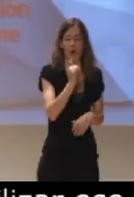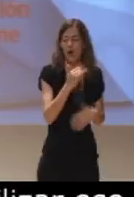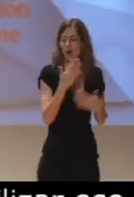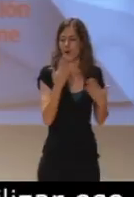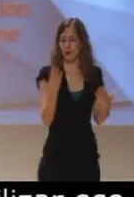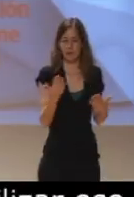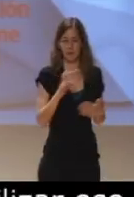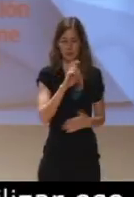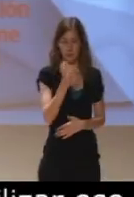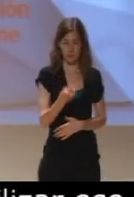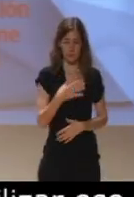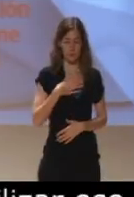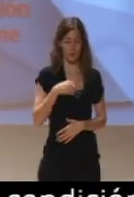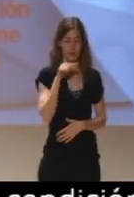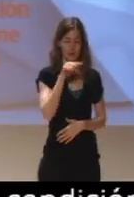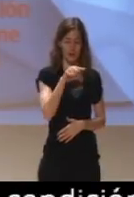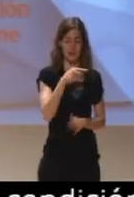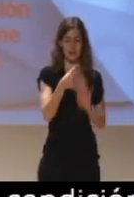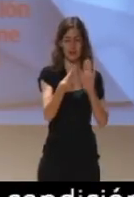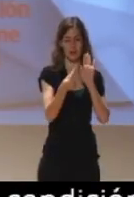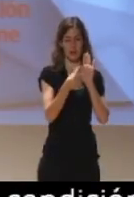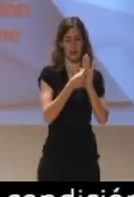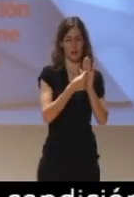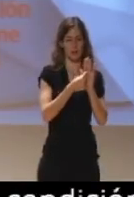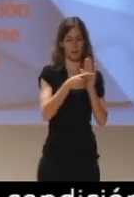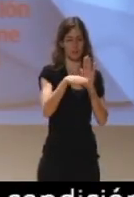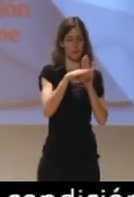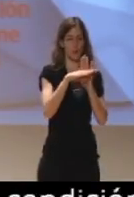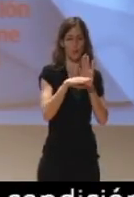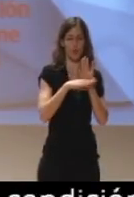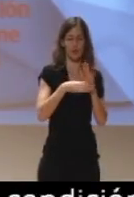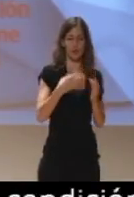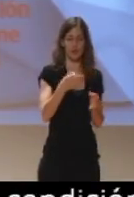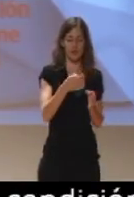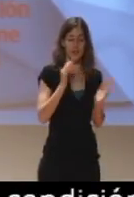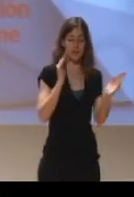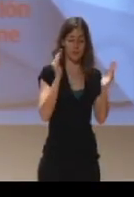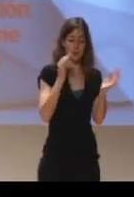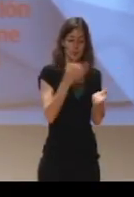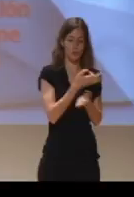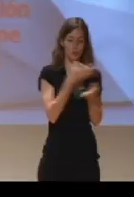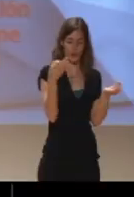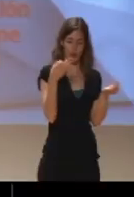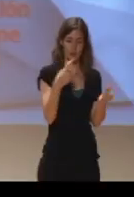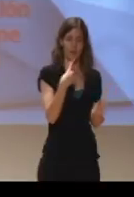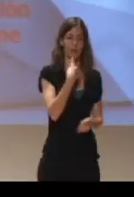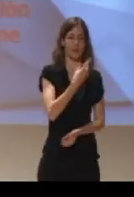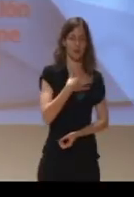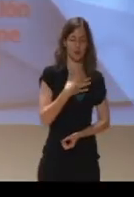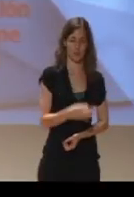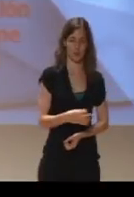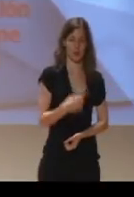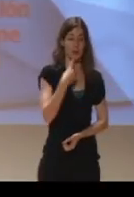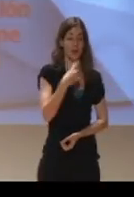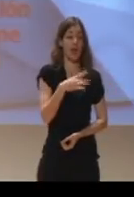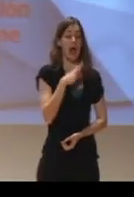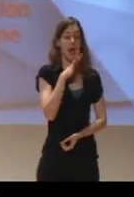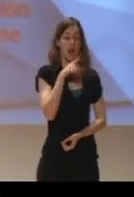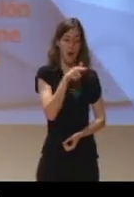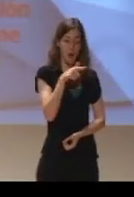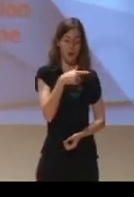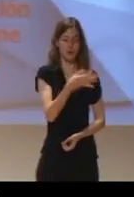what problems that person may encounter when using that device. And I think that needs to be included at the